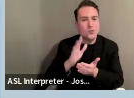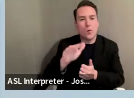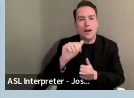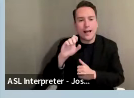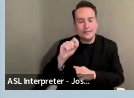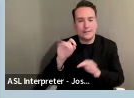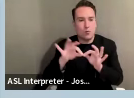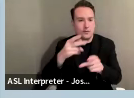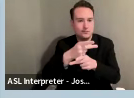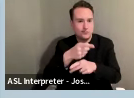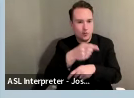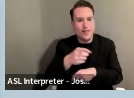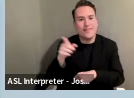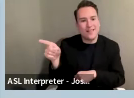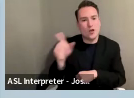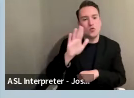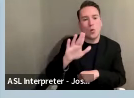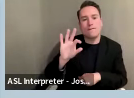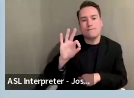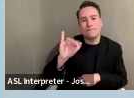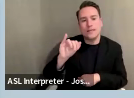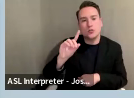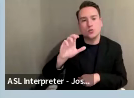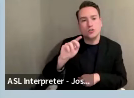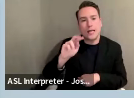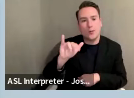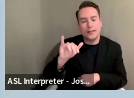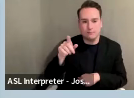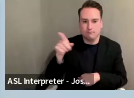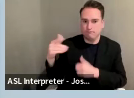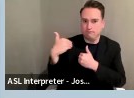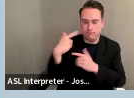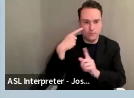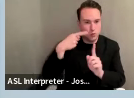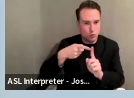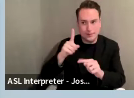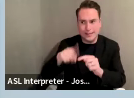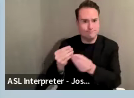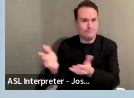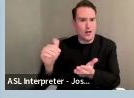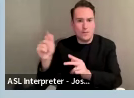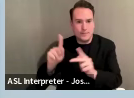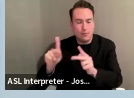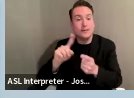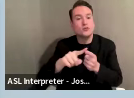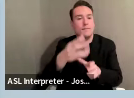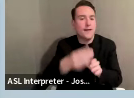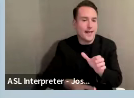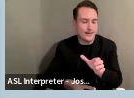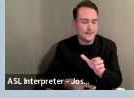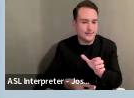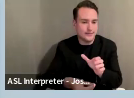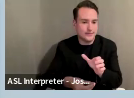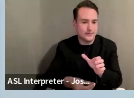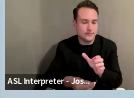you. They are your fiduciary. They can't distribute to anyone other than you until you have passed away. Likewise, with an